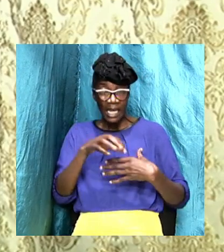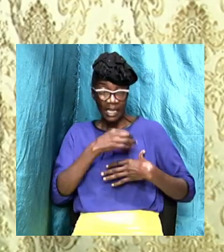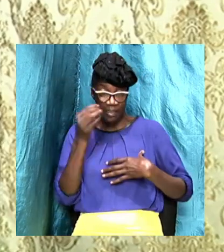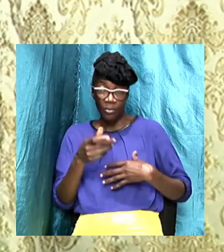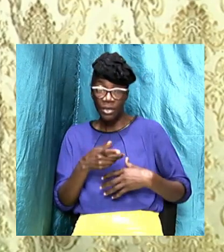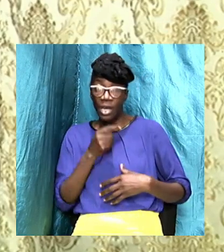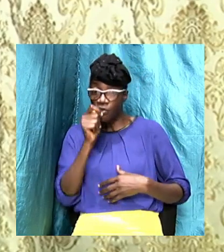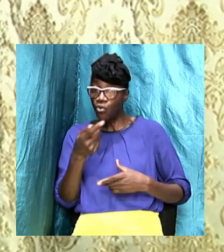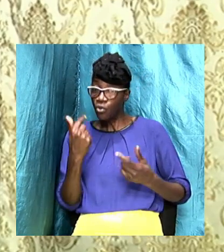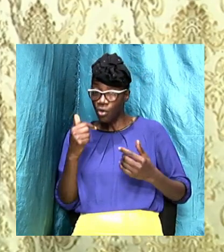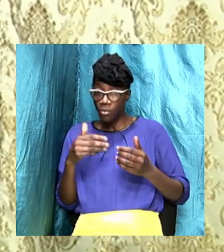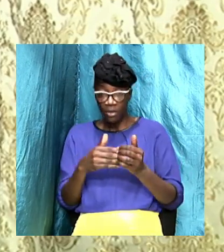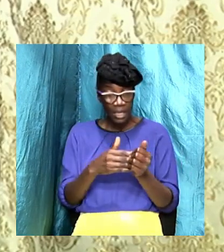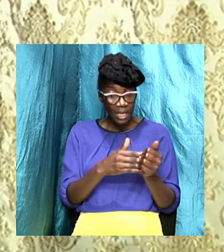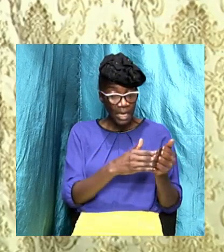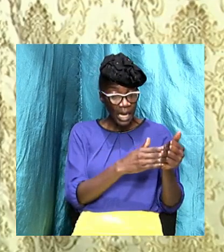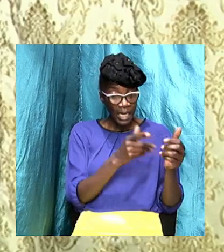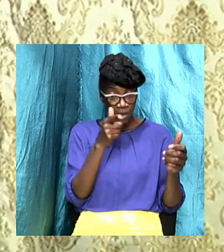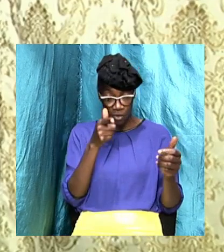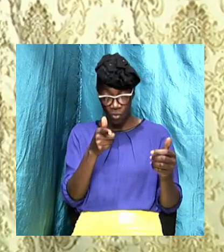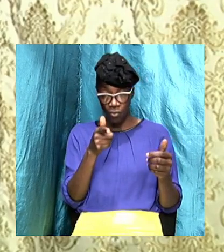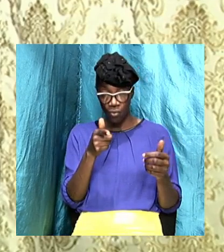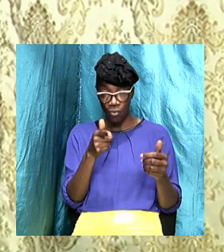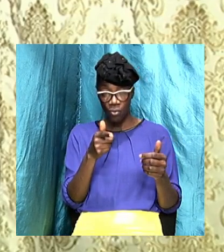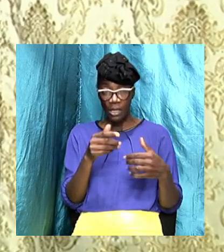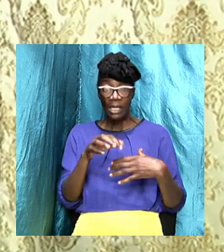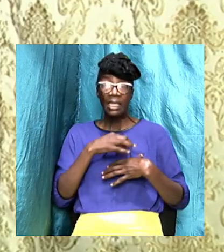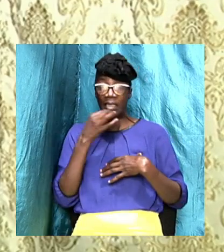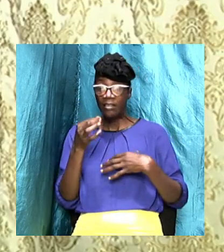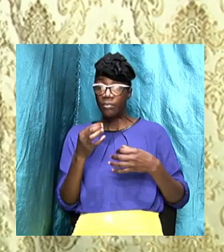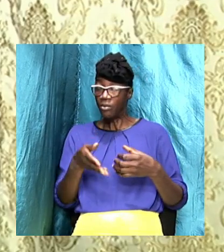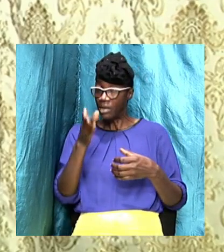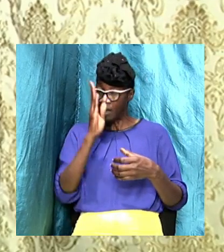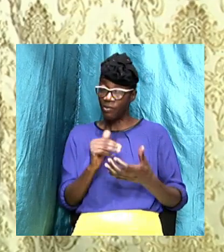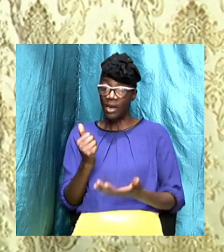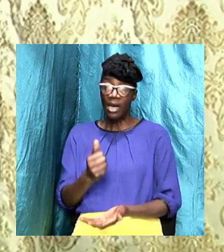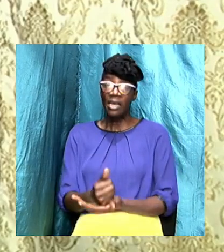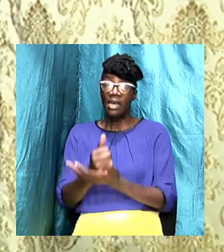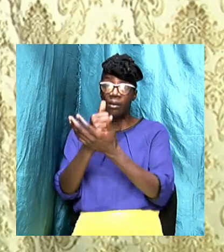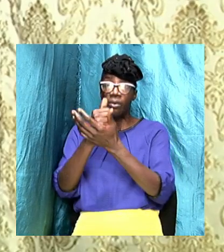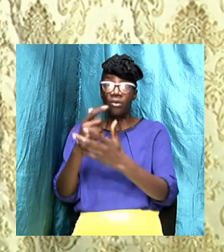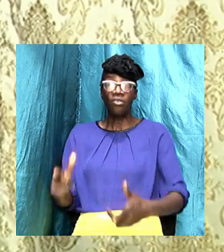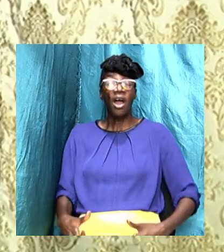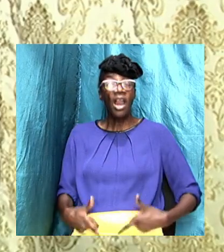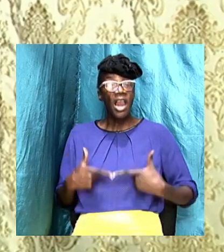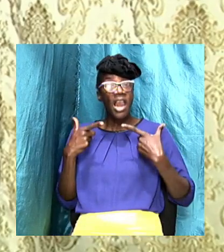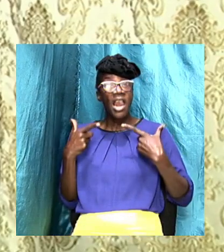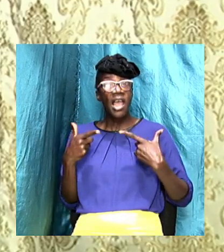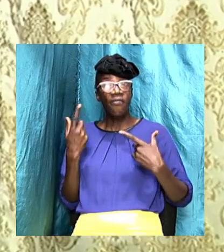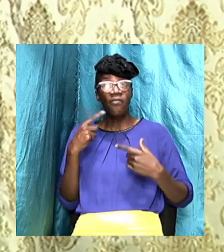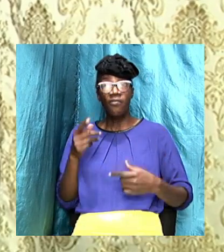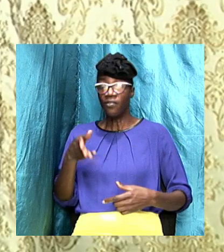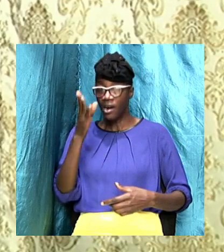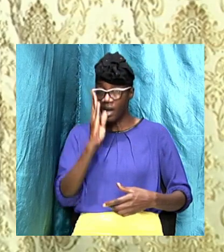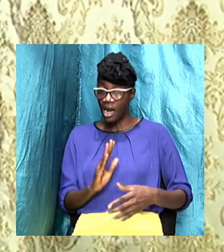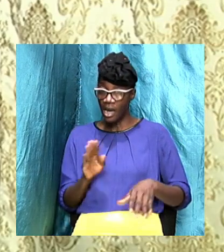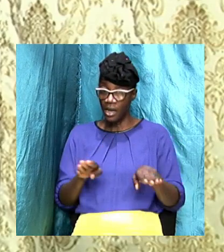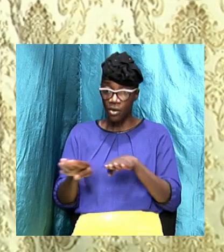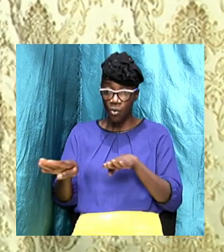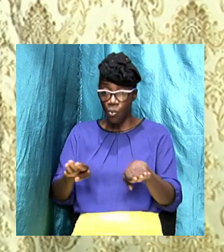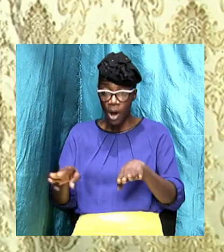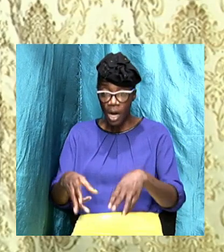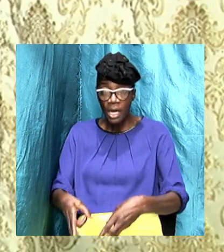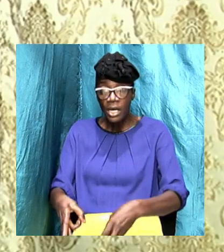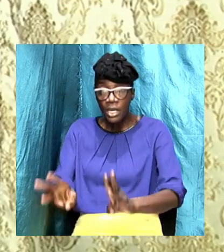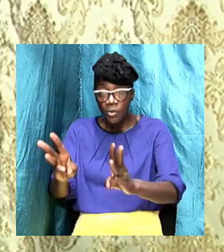we said the Spirit will guide you. Amen. And it is the Spirit of God that will help us to live for God and to walk the way